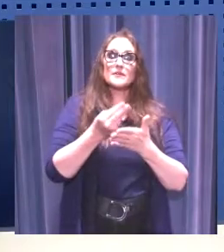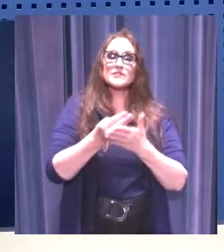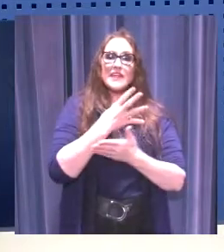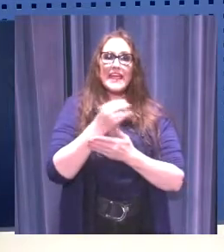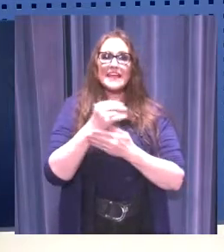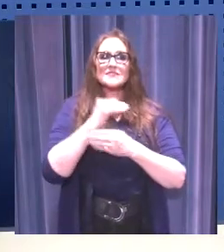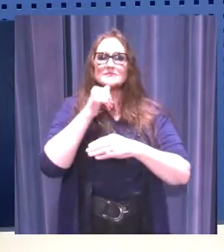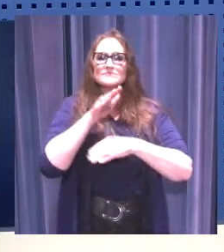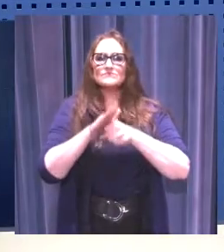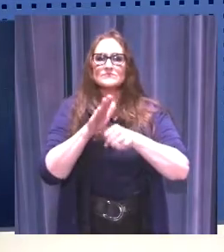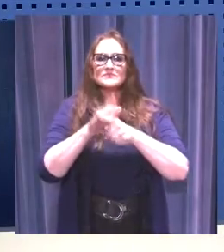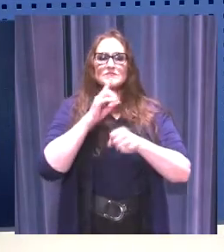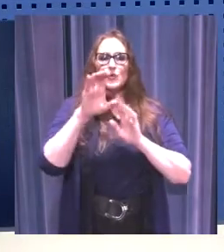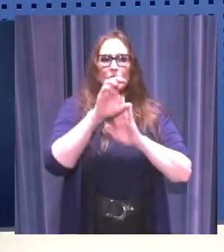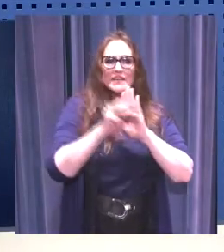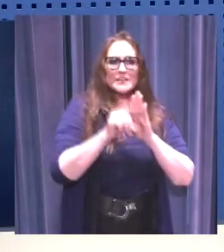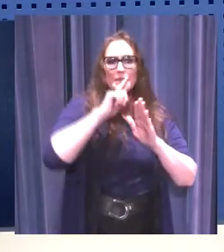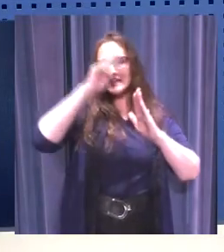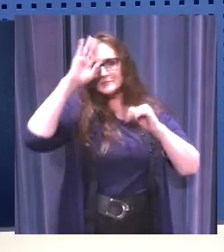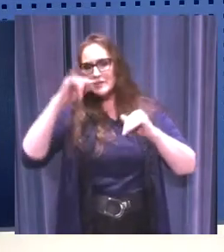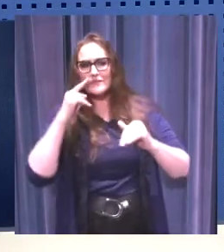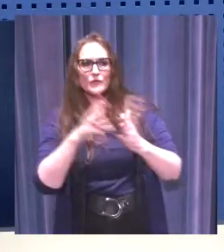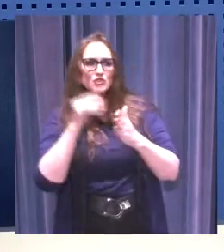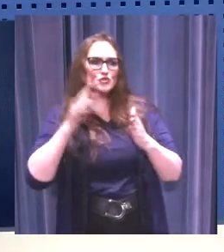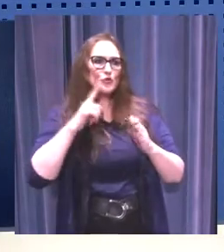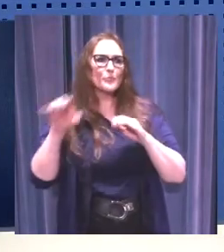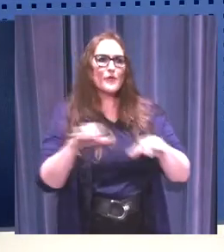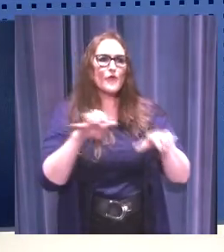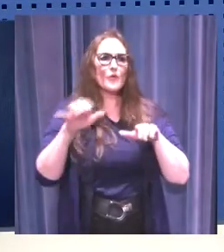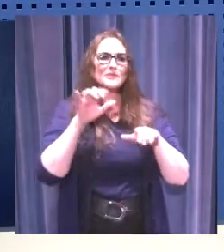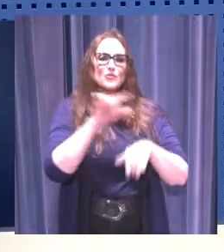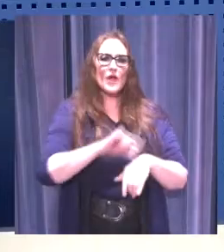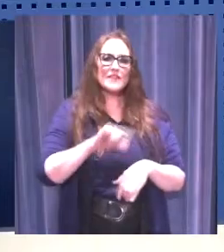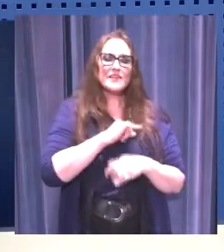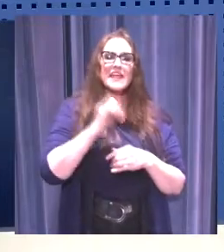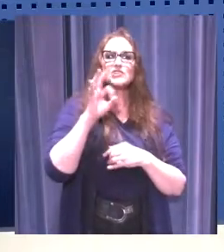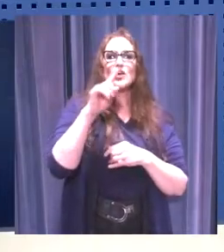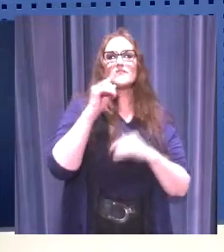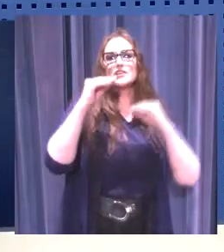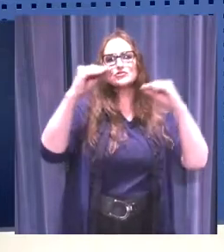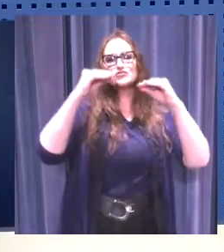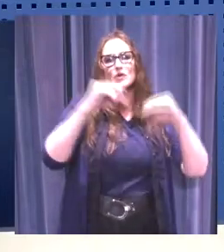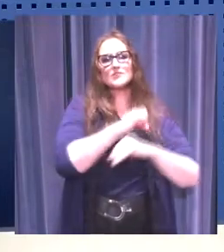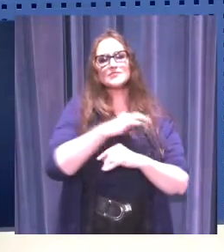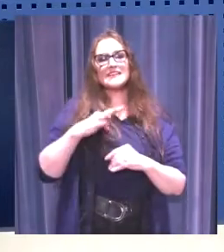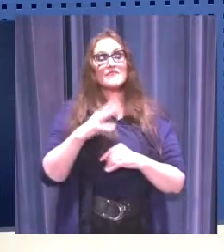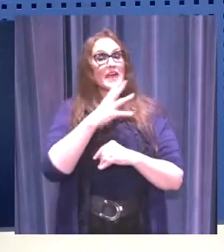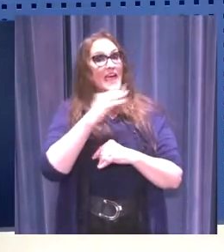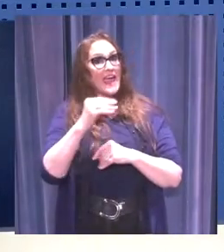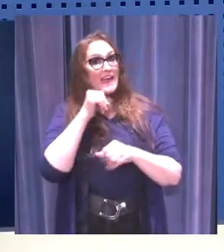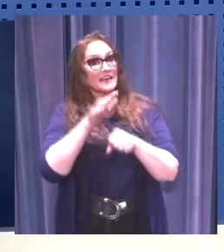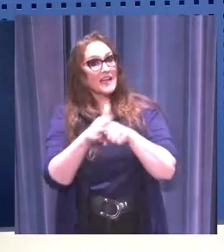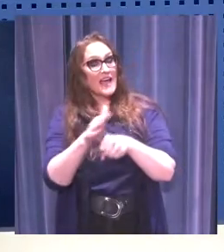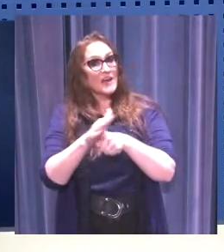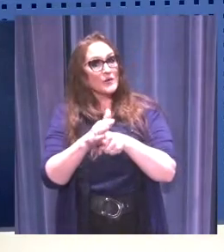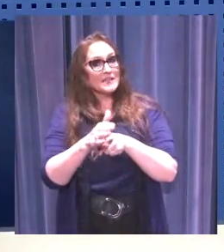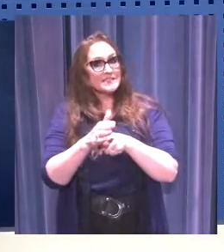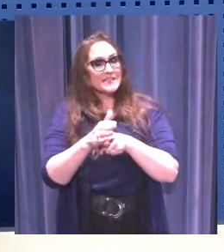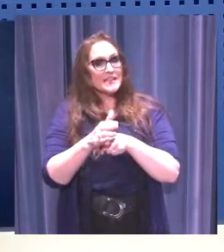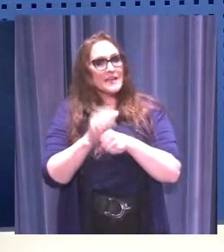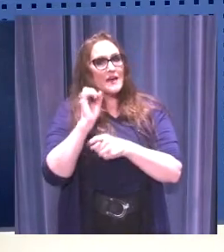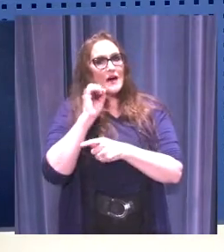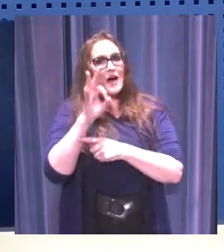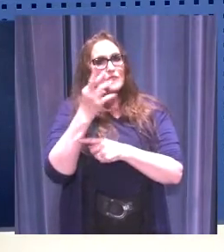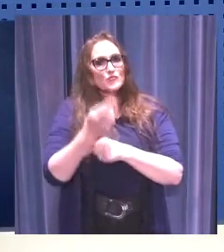of the curriculum, expectation for student performance, qualifications of the instructional staff, and adequacy